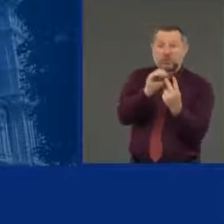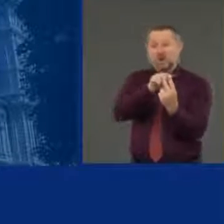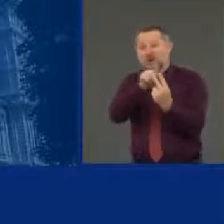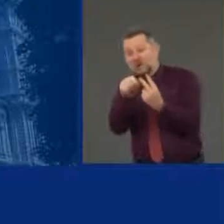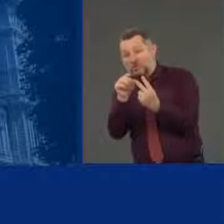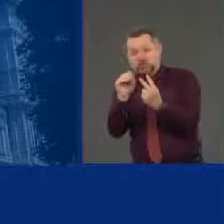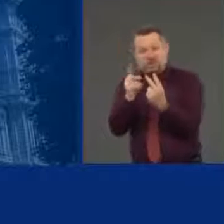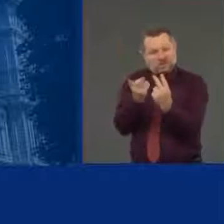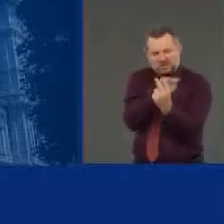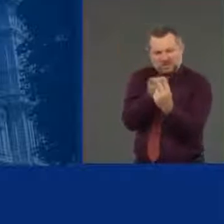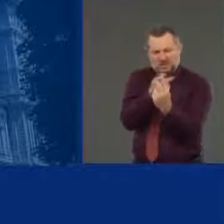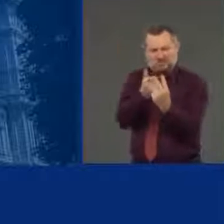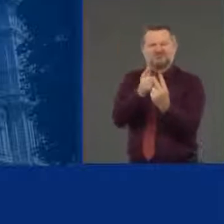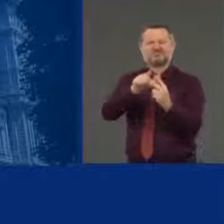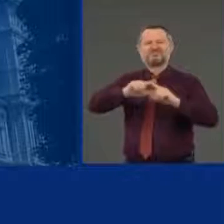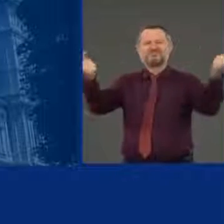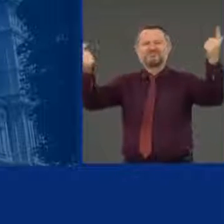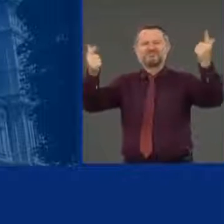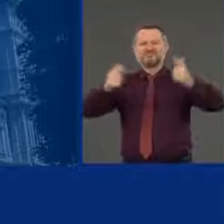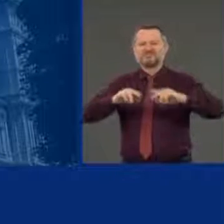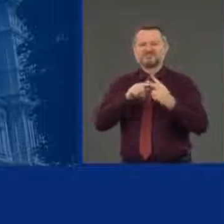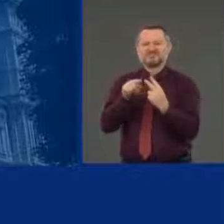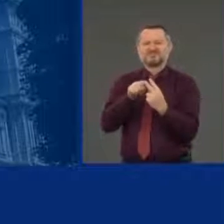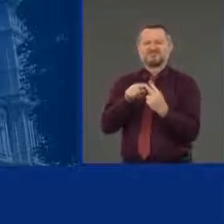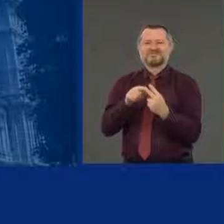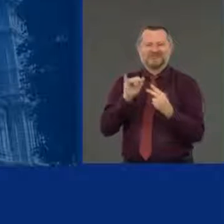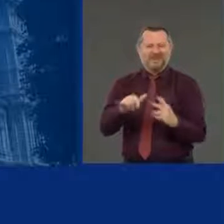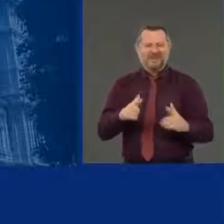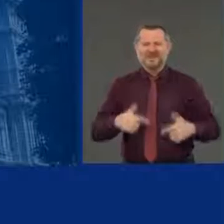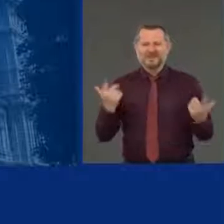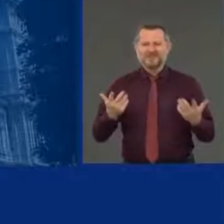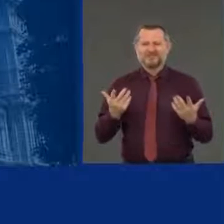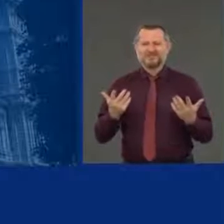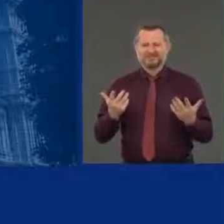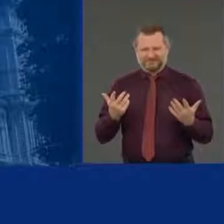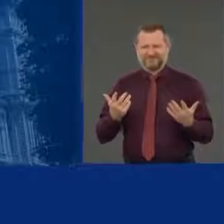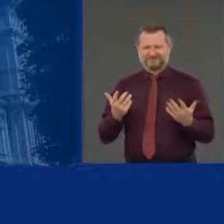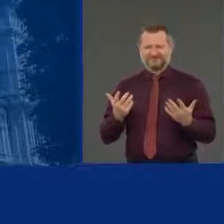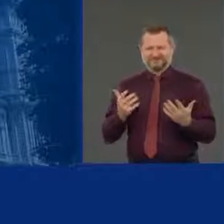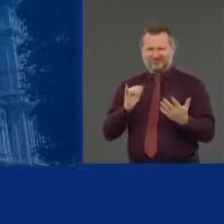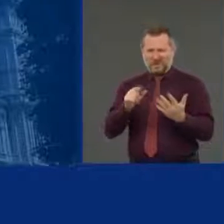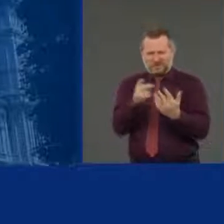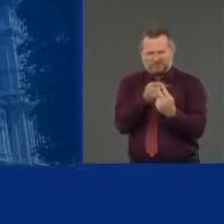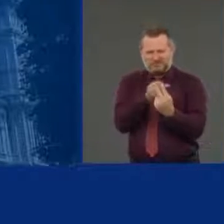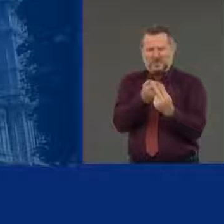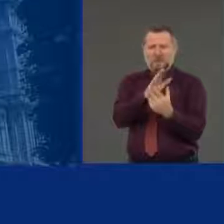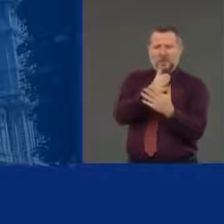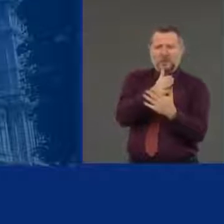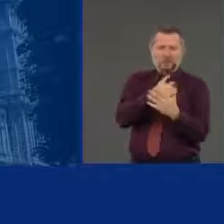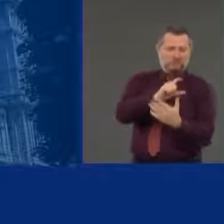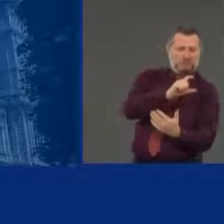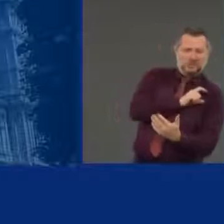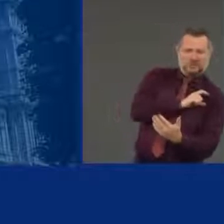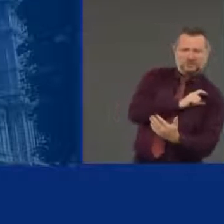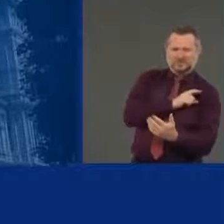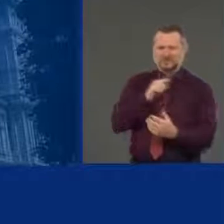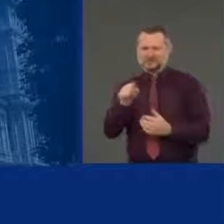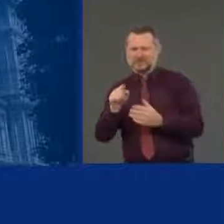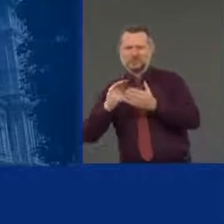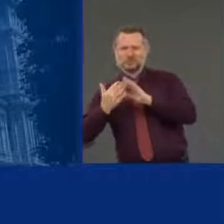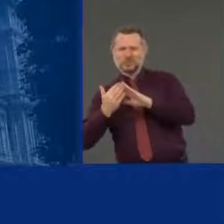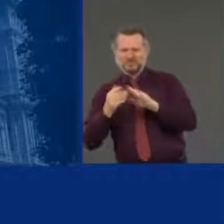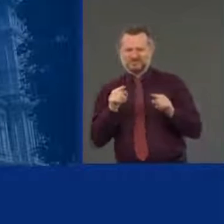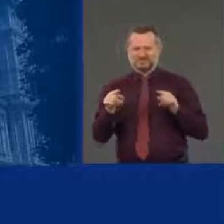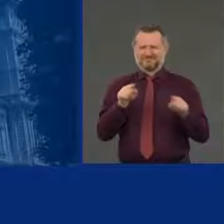That's life. The relationship between the police and the community isn't